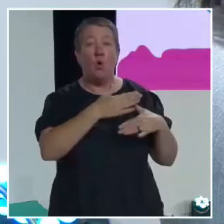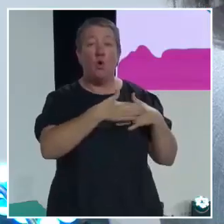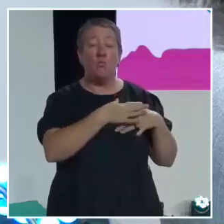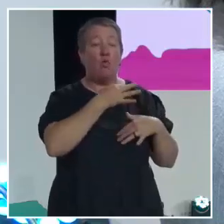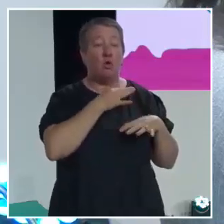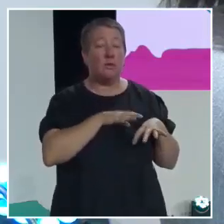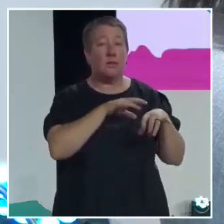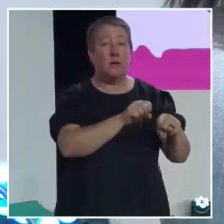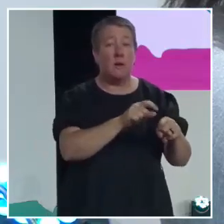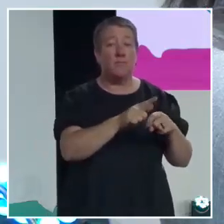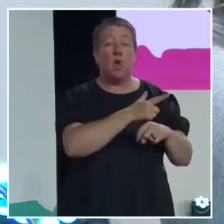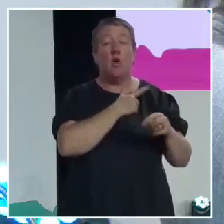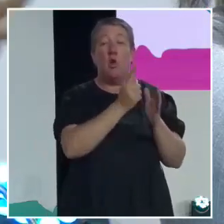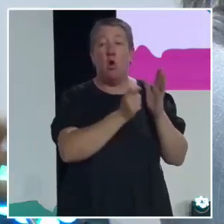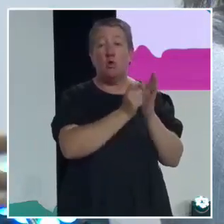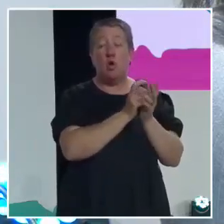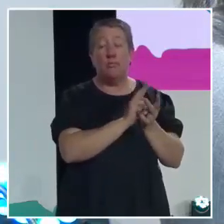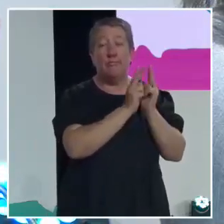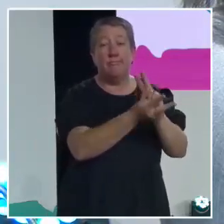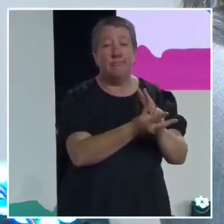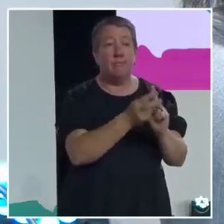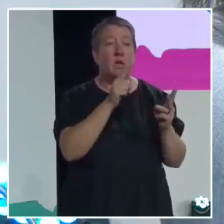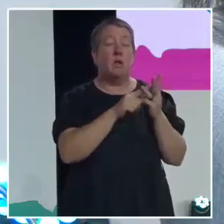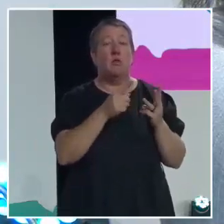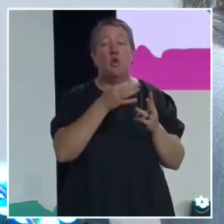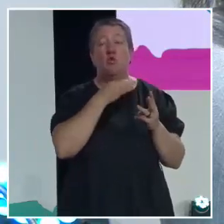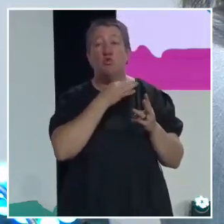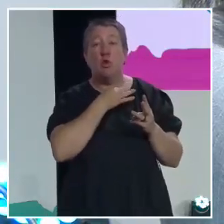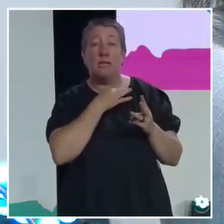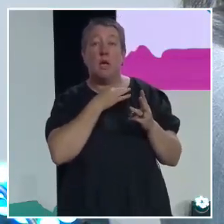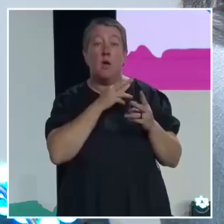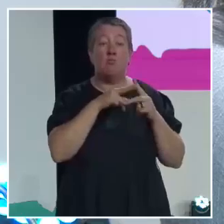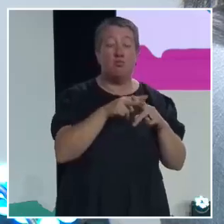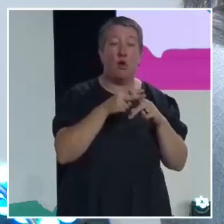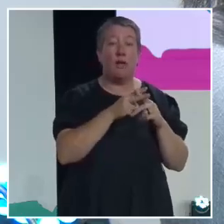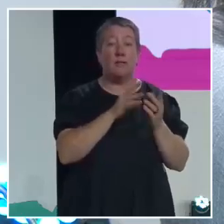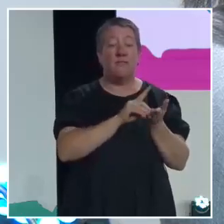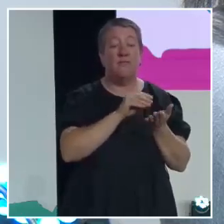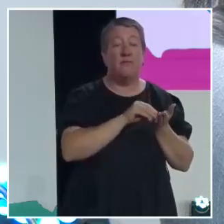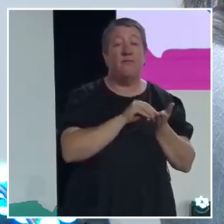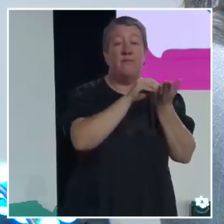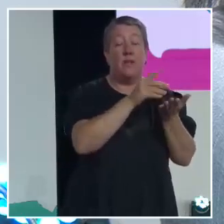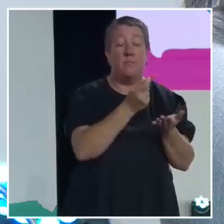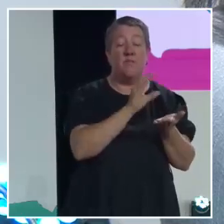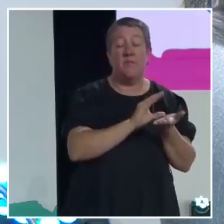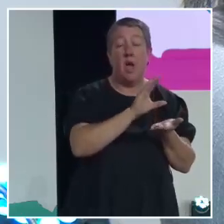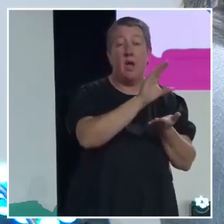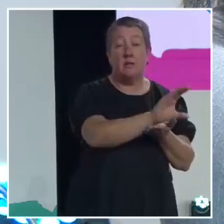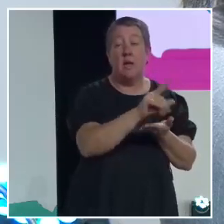term, invest in or lend in riskier projects that the commercial banks themselves won't, which I agree we should